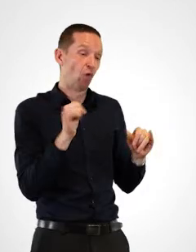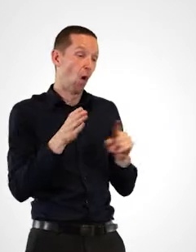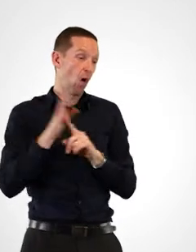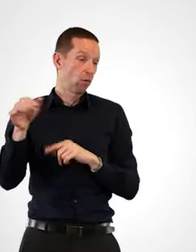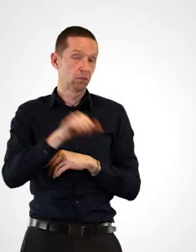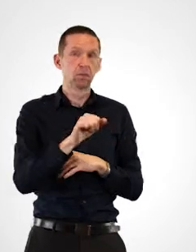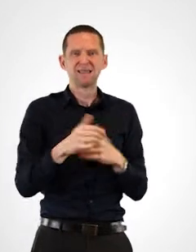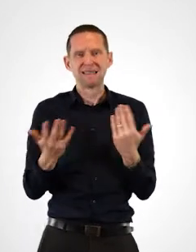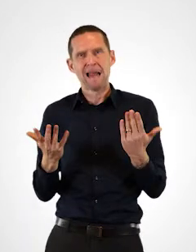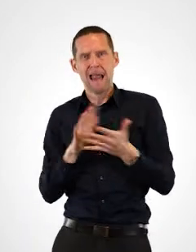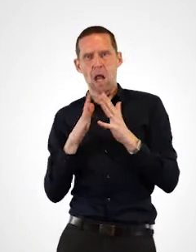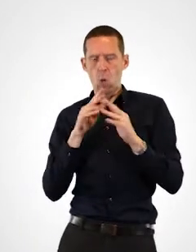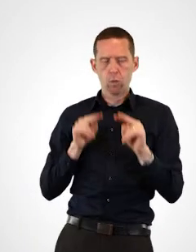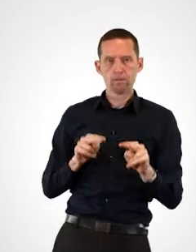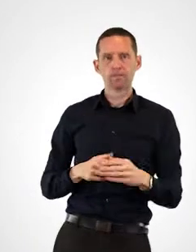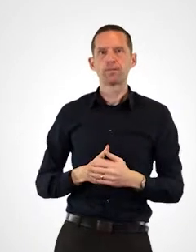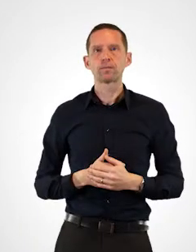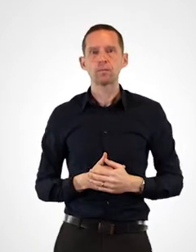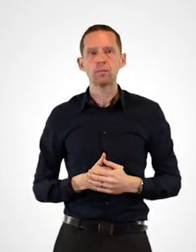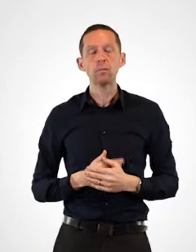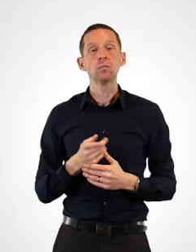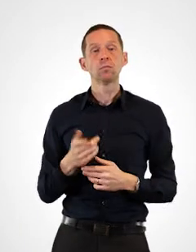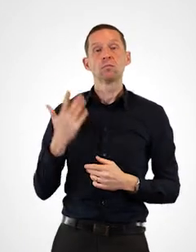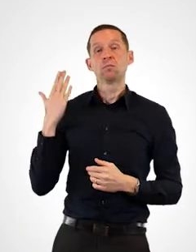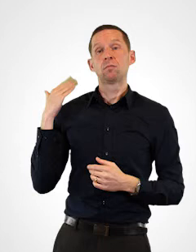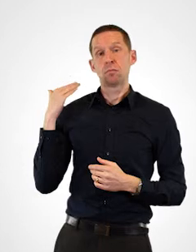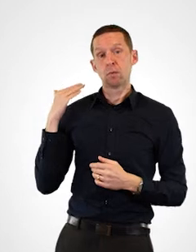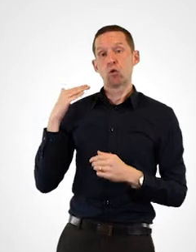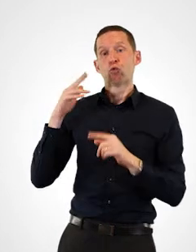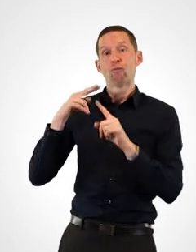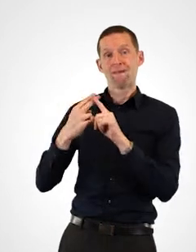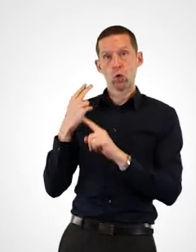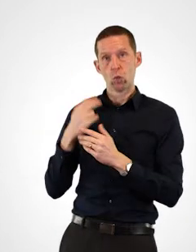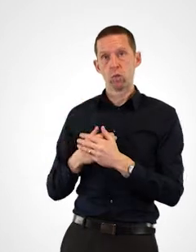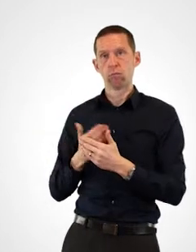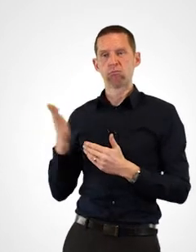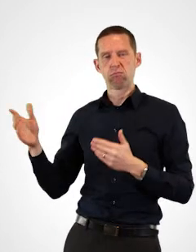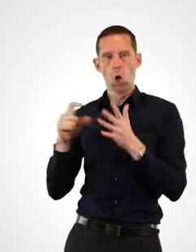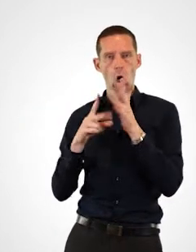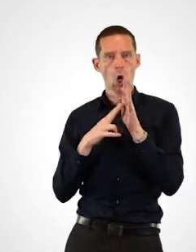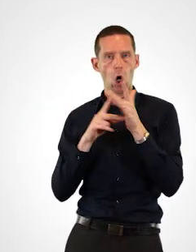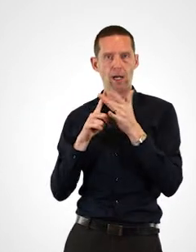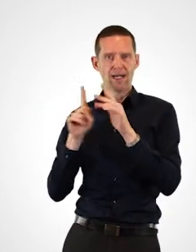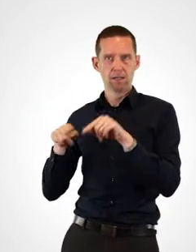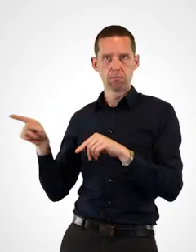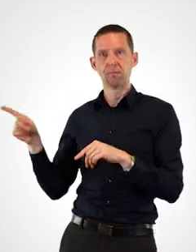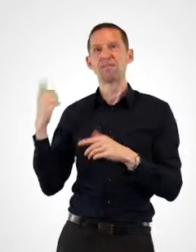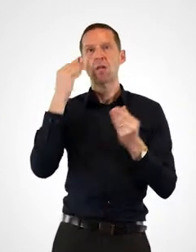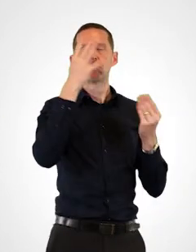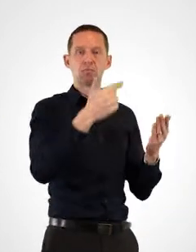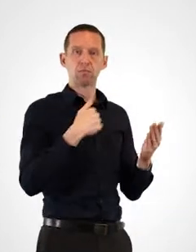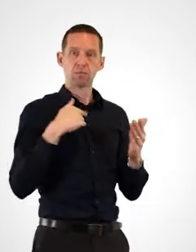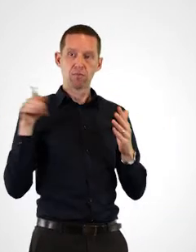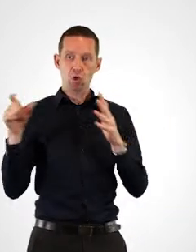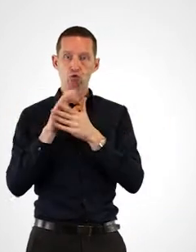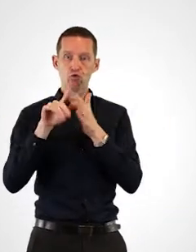Exactly. So a more recent review, Connie, I'll let you get started. Yes, Sherry and I did this review together